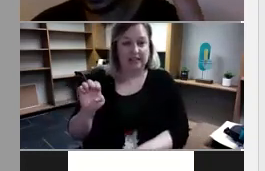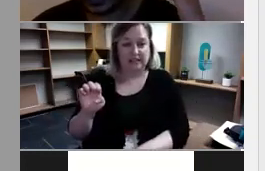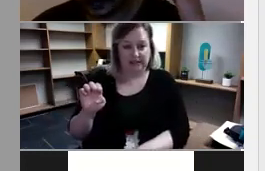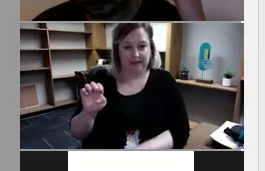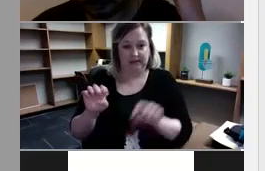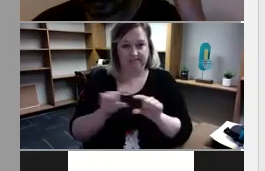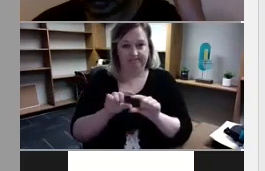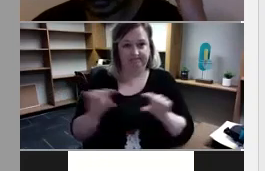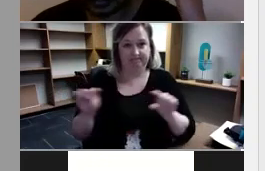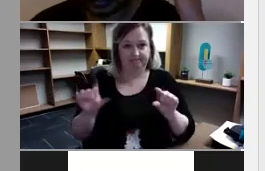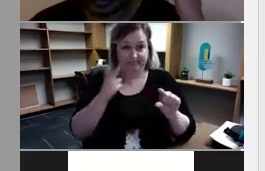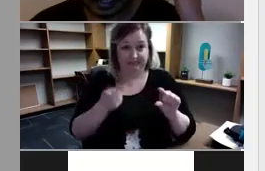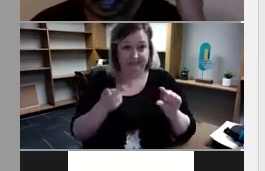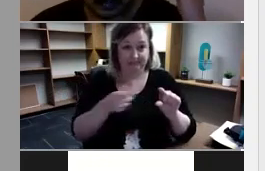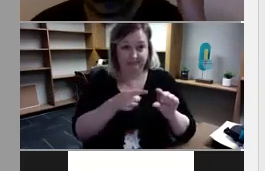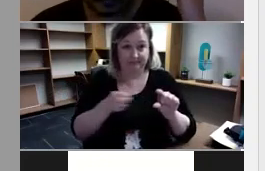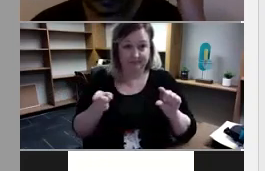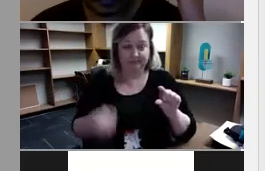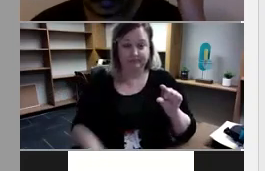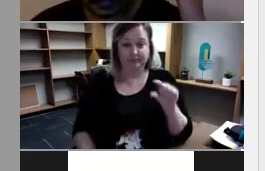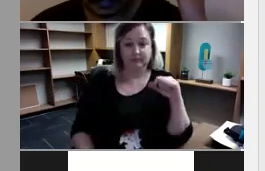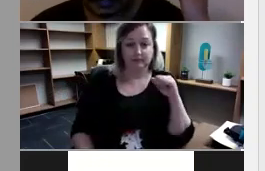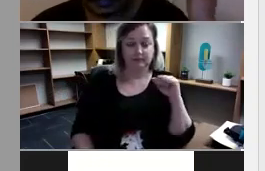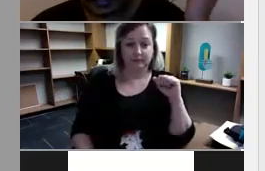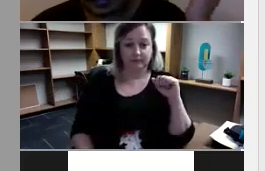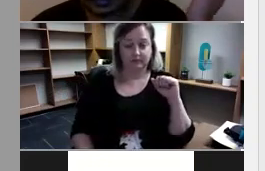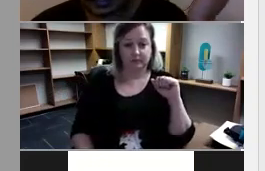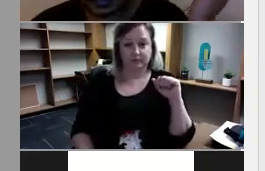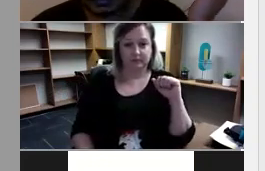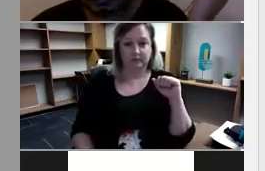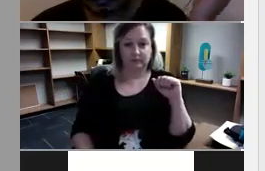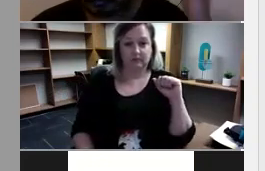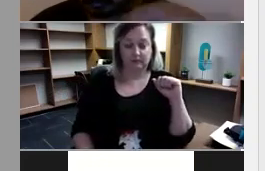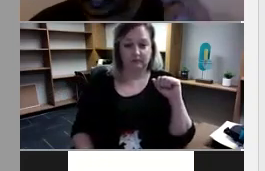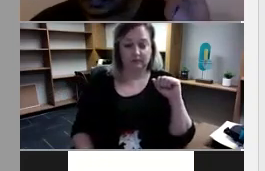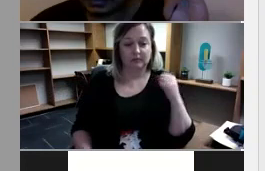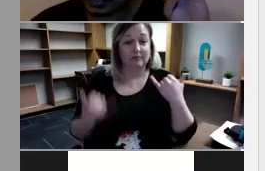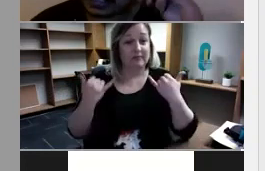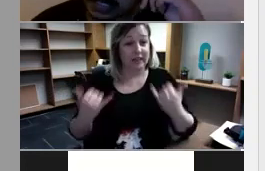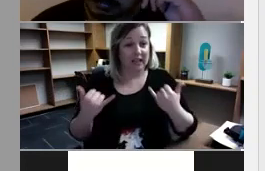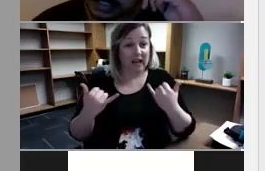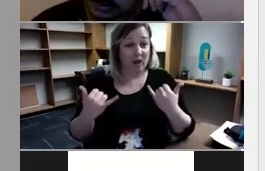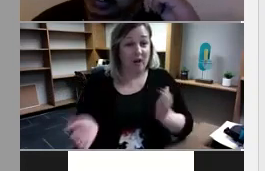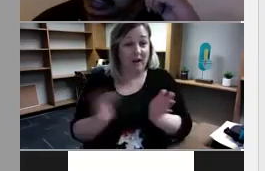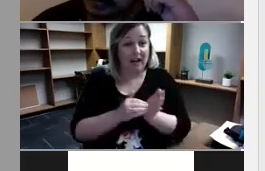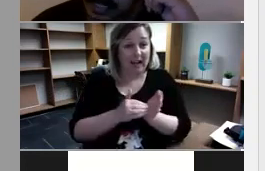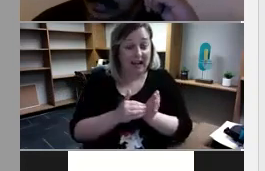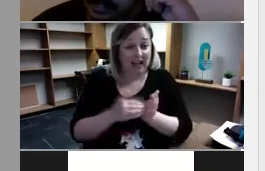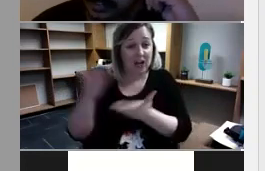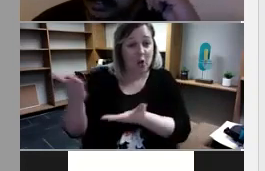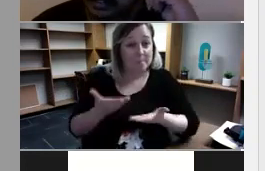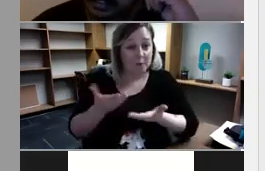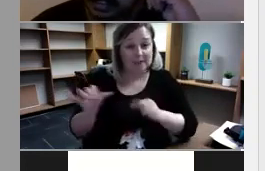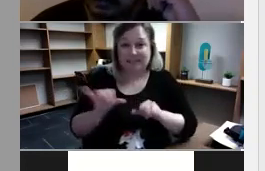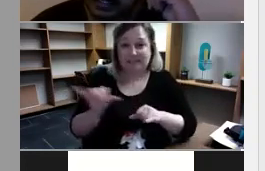squared log n. Now, this again brings you the same issues that we